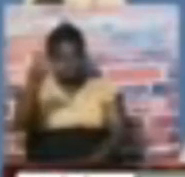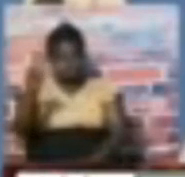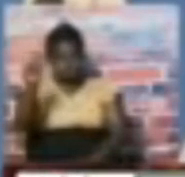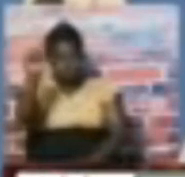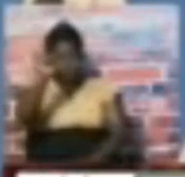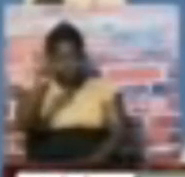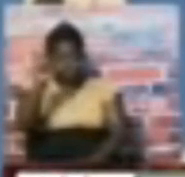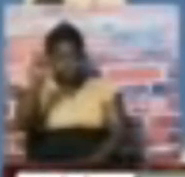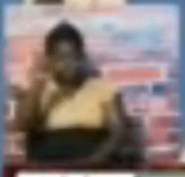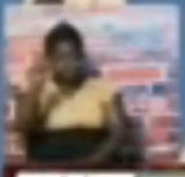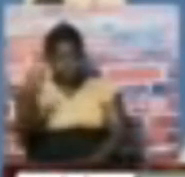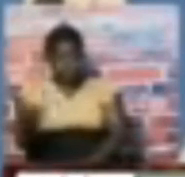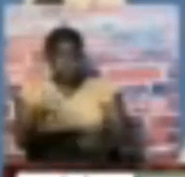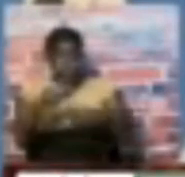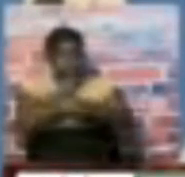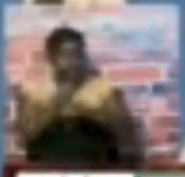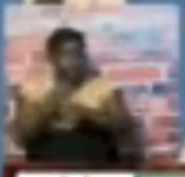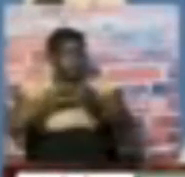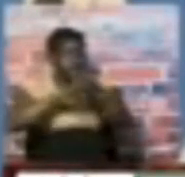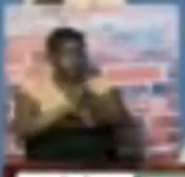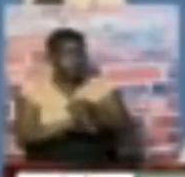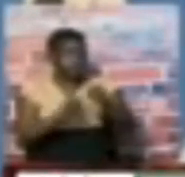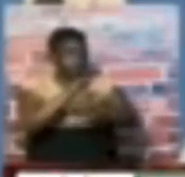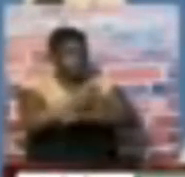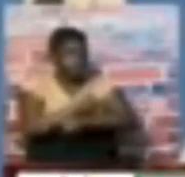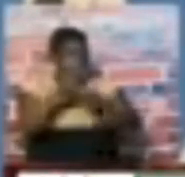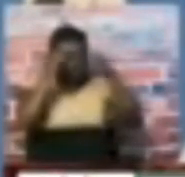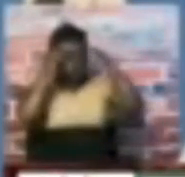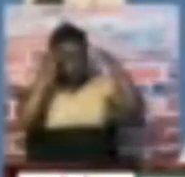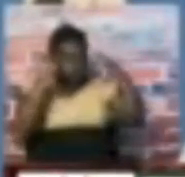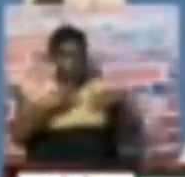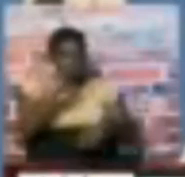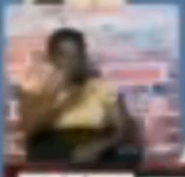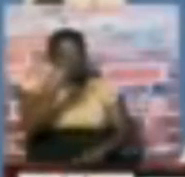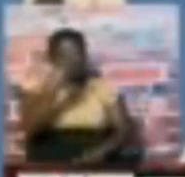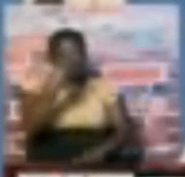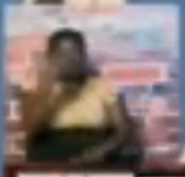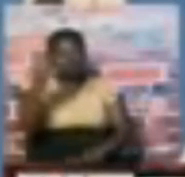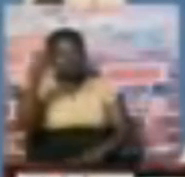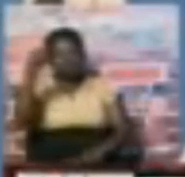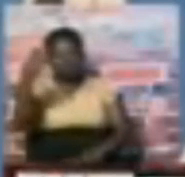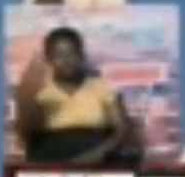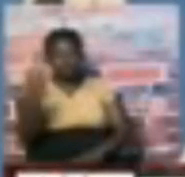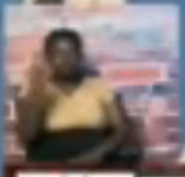Association of Secondary Schools Head Teachers, 23.5 million shillings.